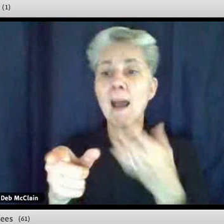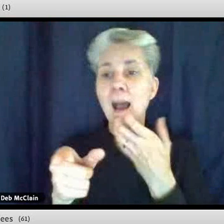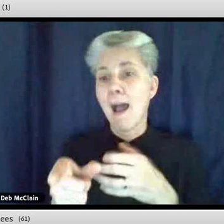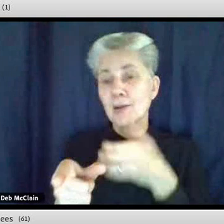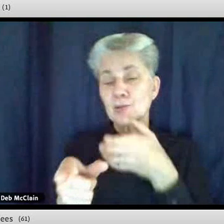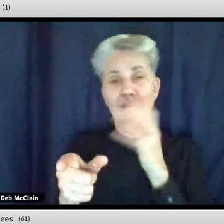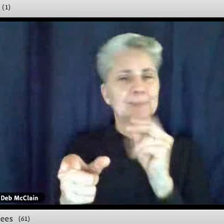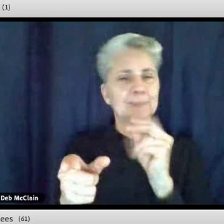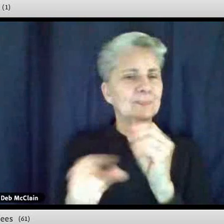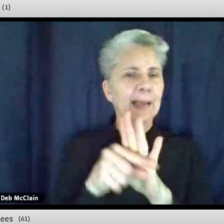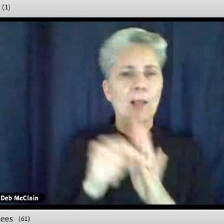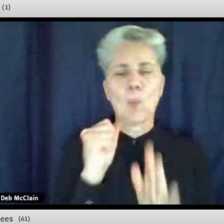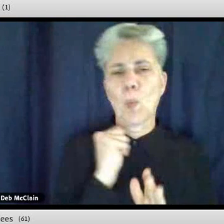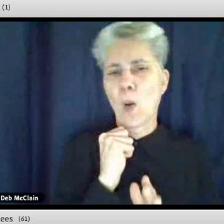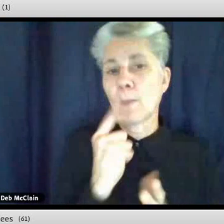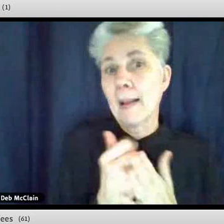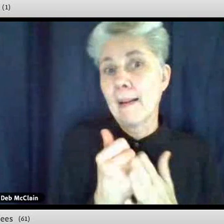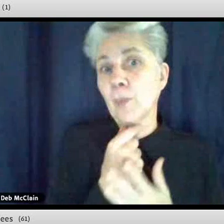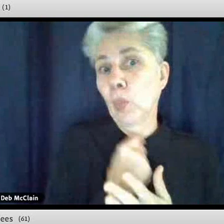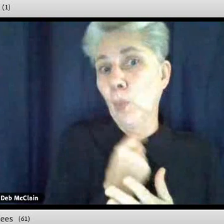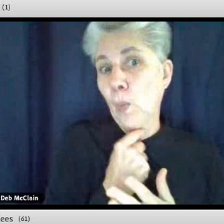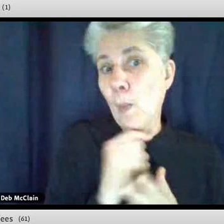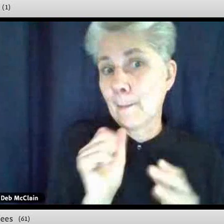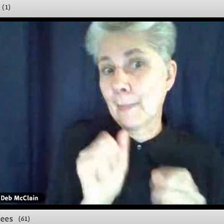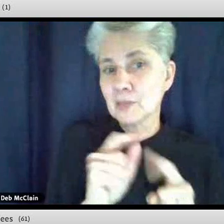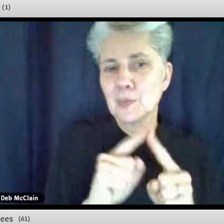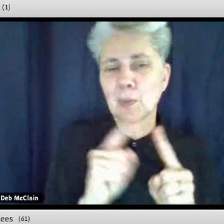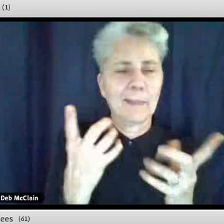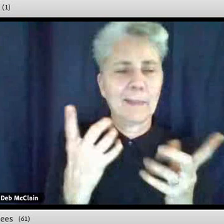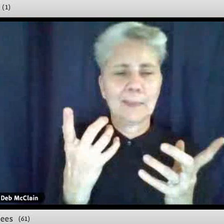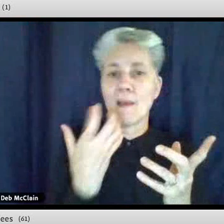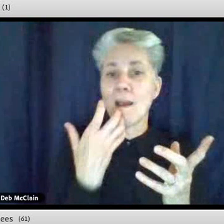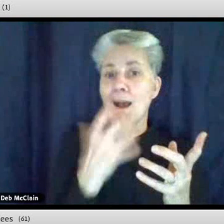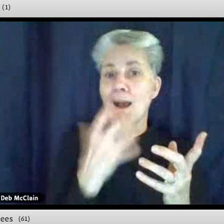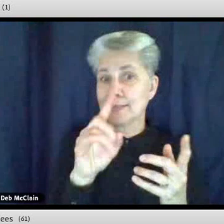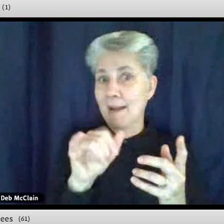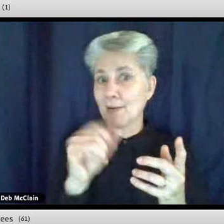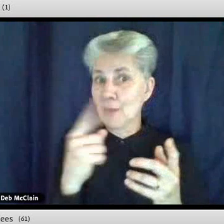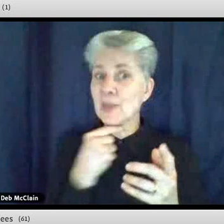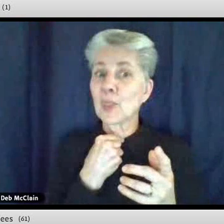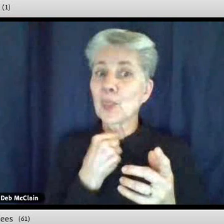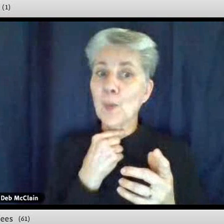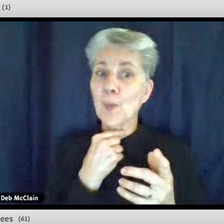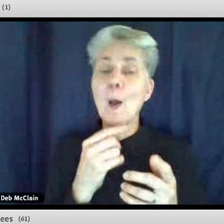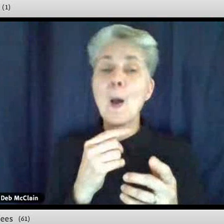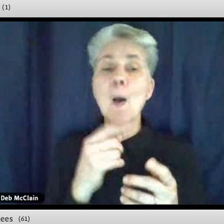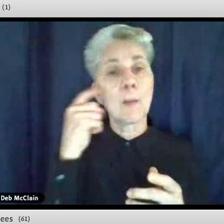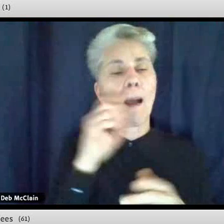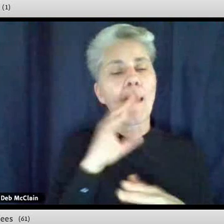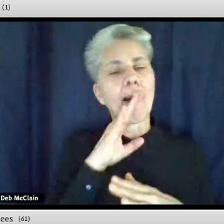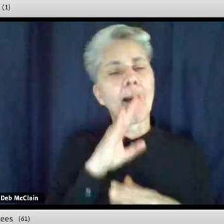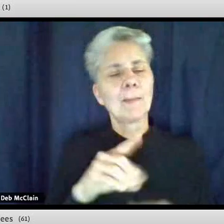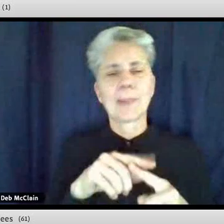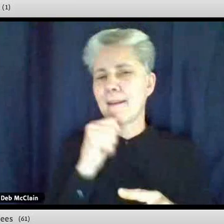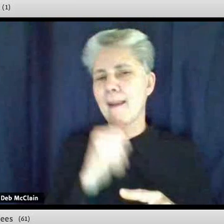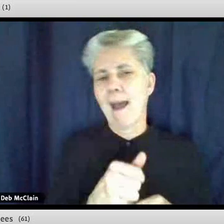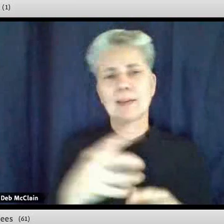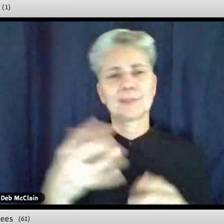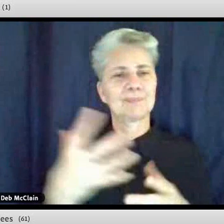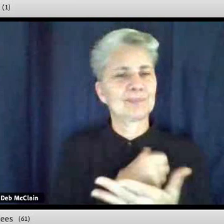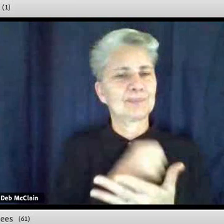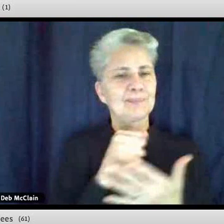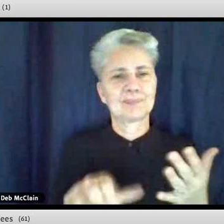from the CDC. Um, yeah, hot drink, no, it's not going to kill it. I mean, it might help your throat. Um, a hot toddy